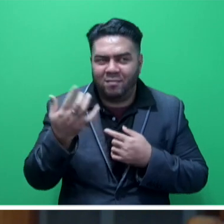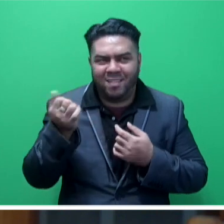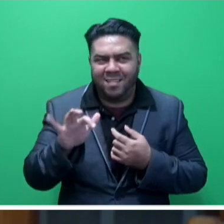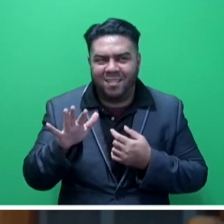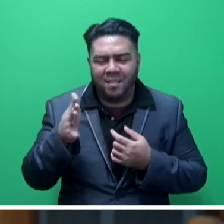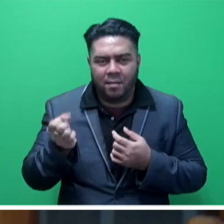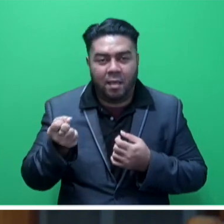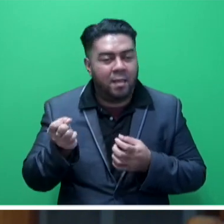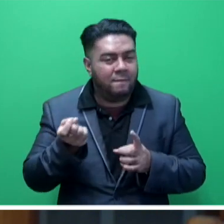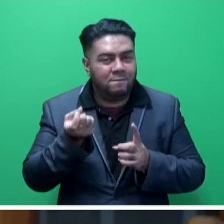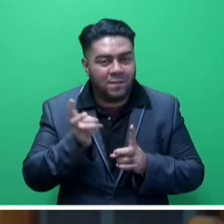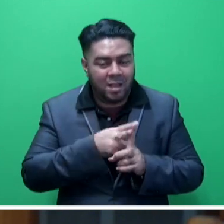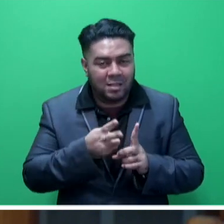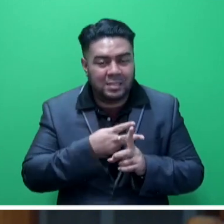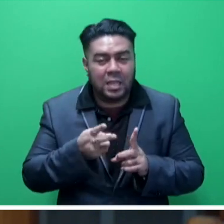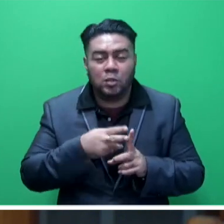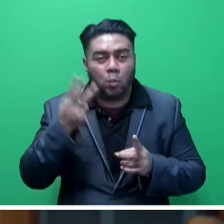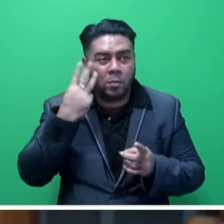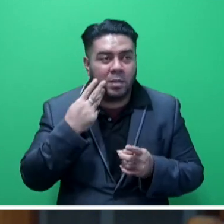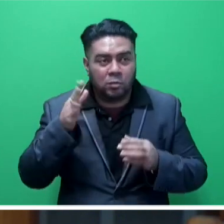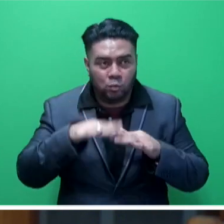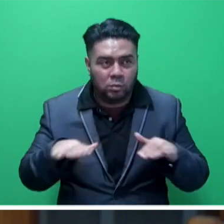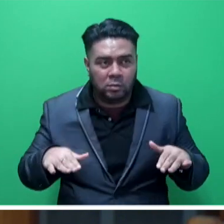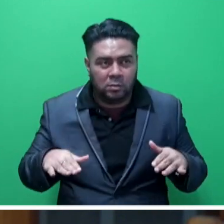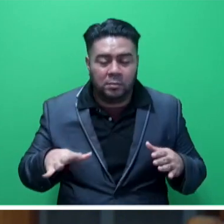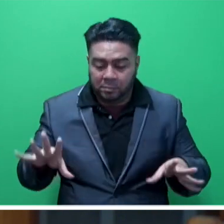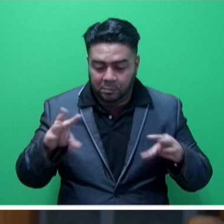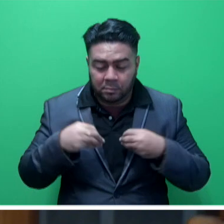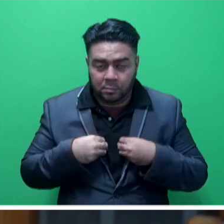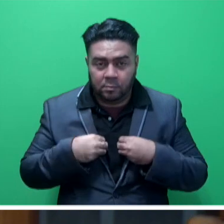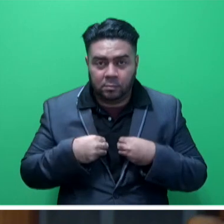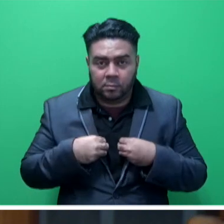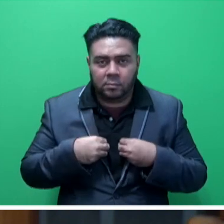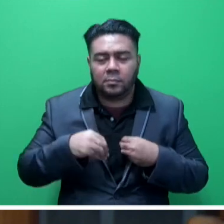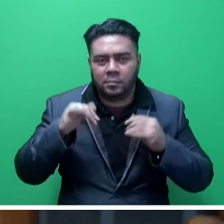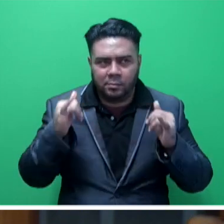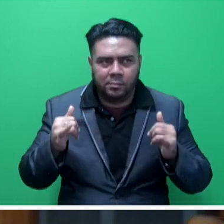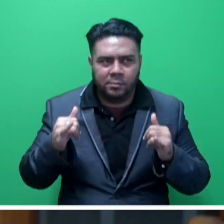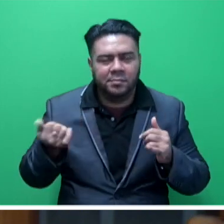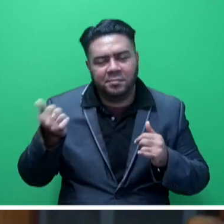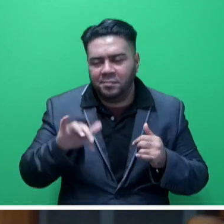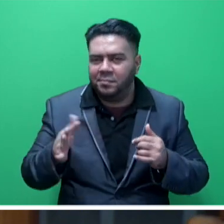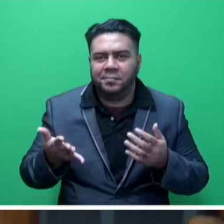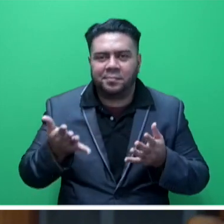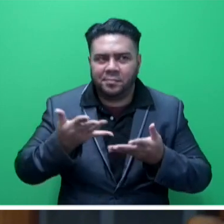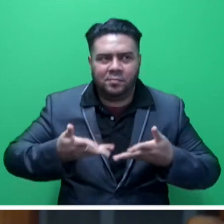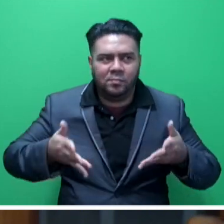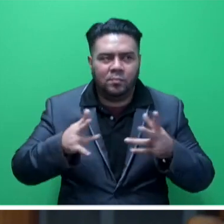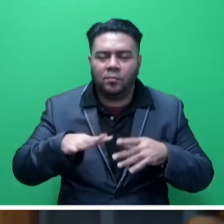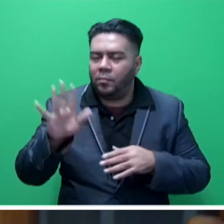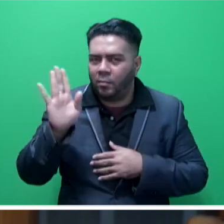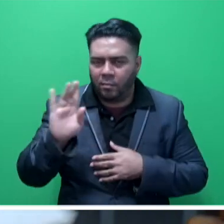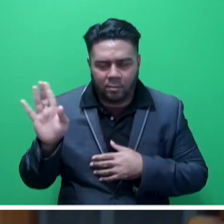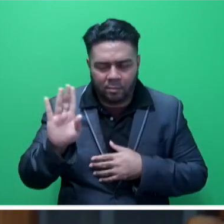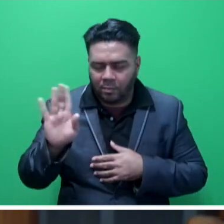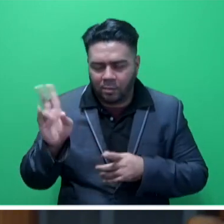that any violence against women and children is either acceptable or justifiable in any circumstances. No